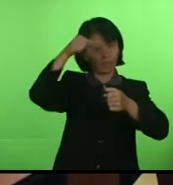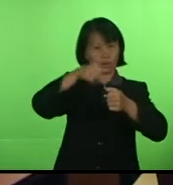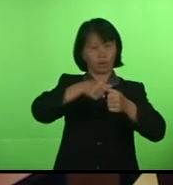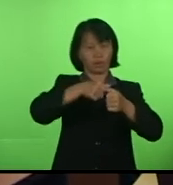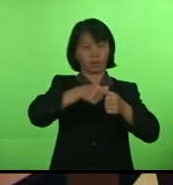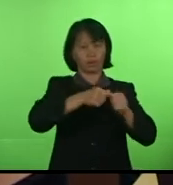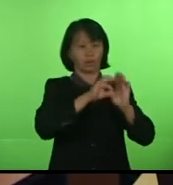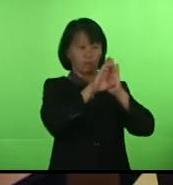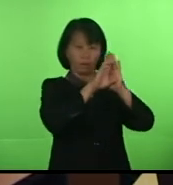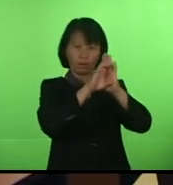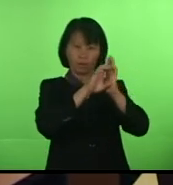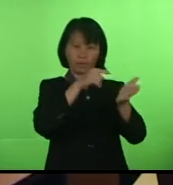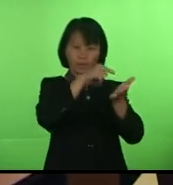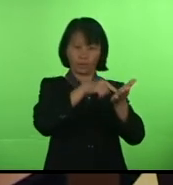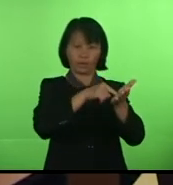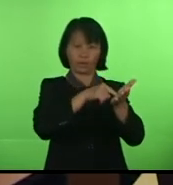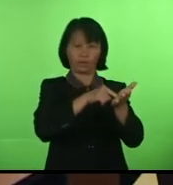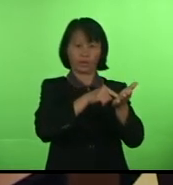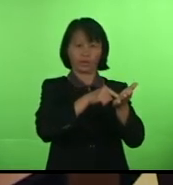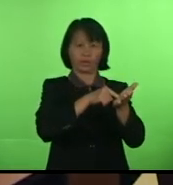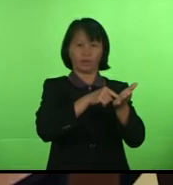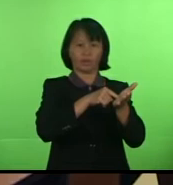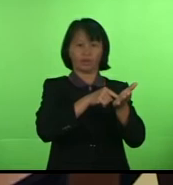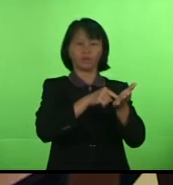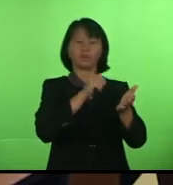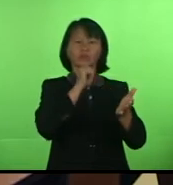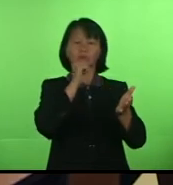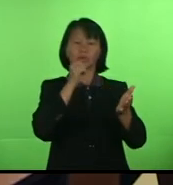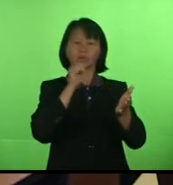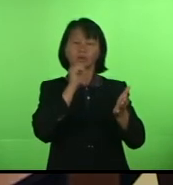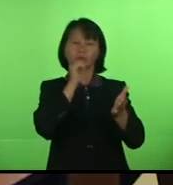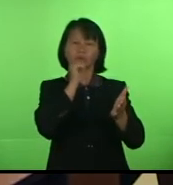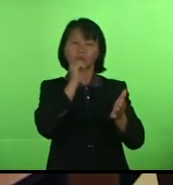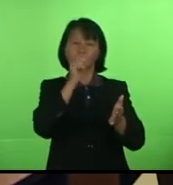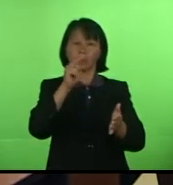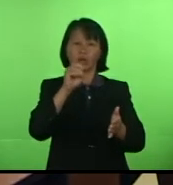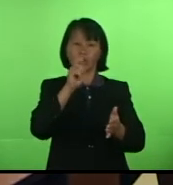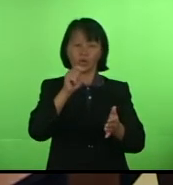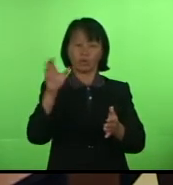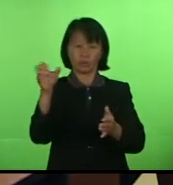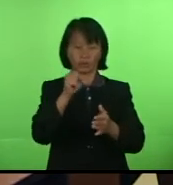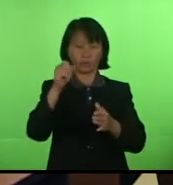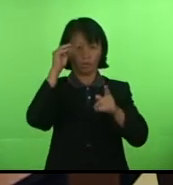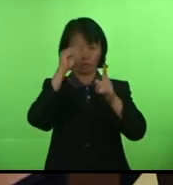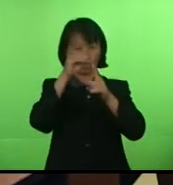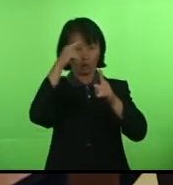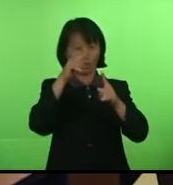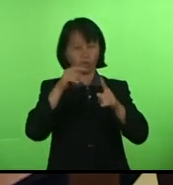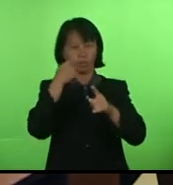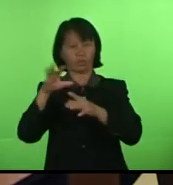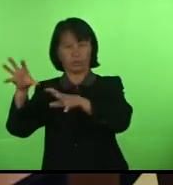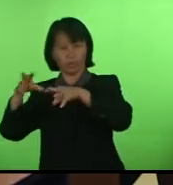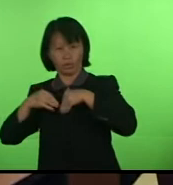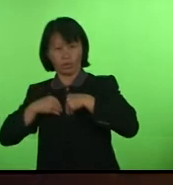model does not take motives of both the sender and receiver